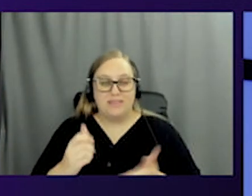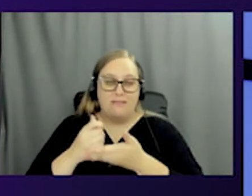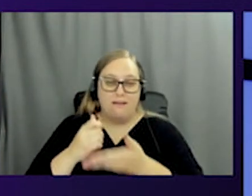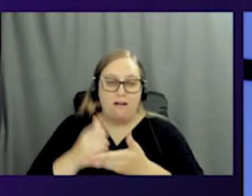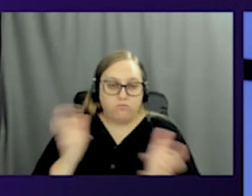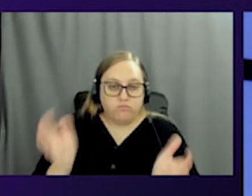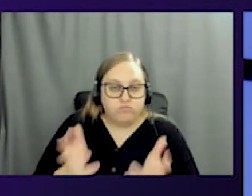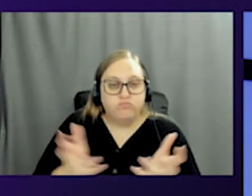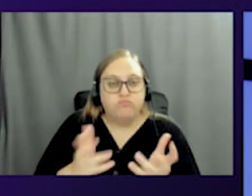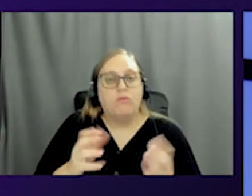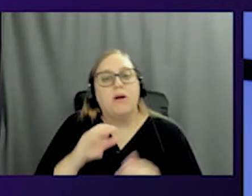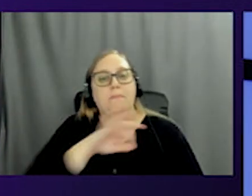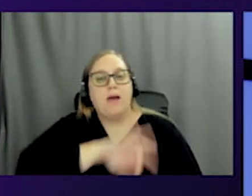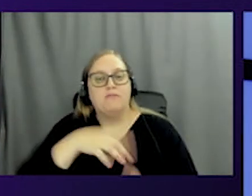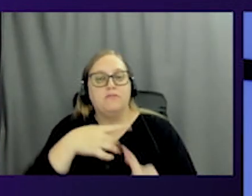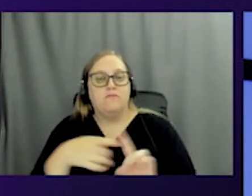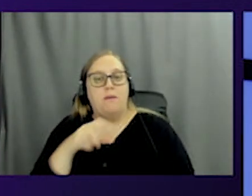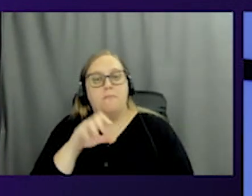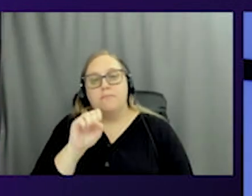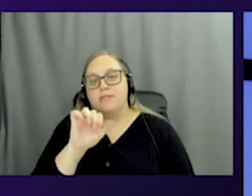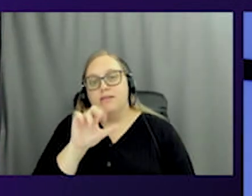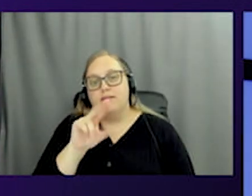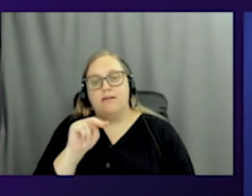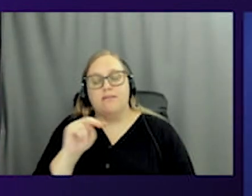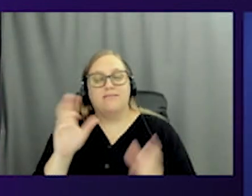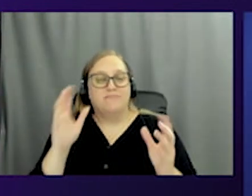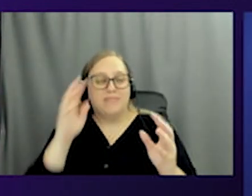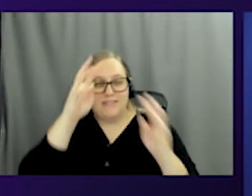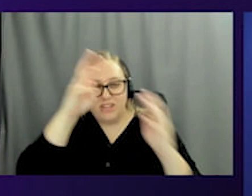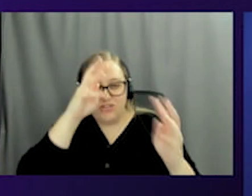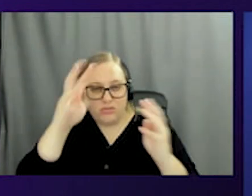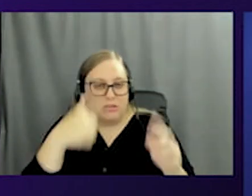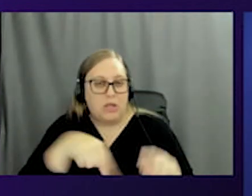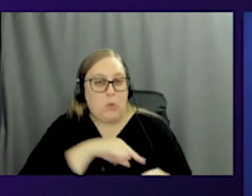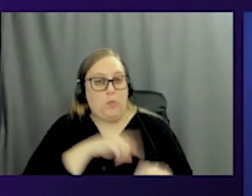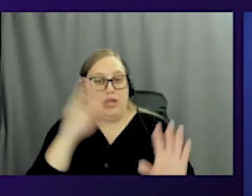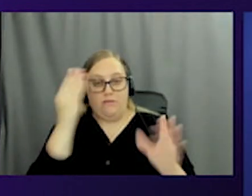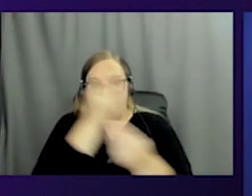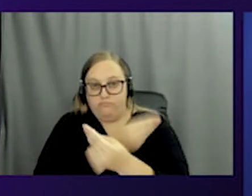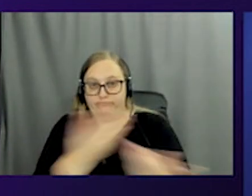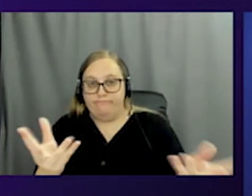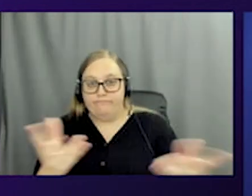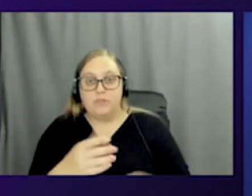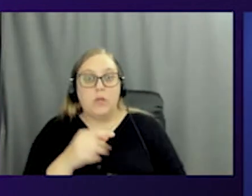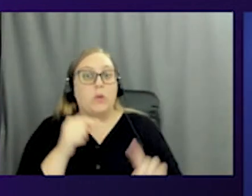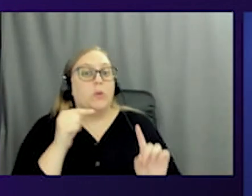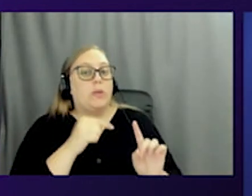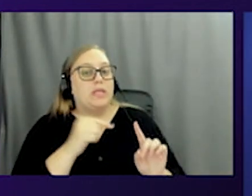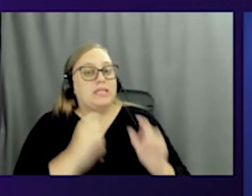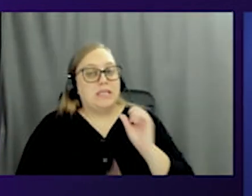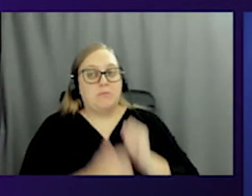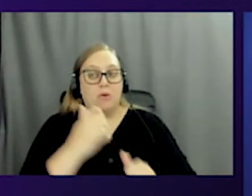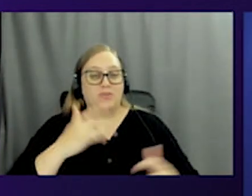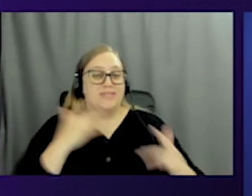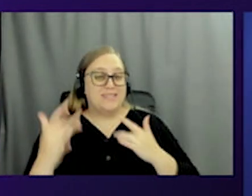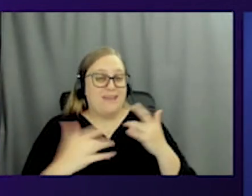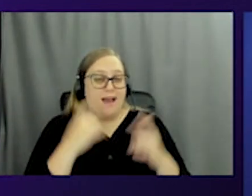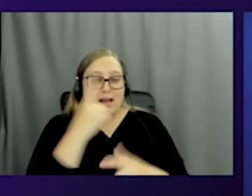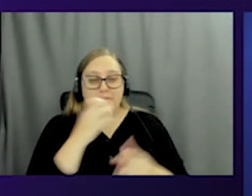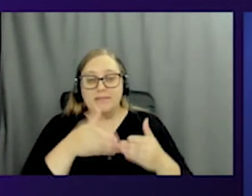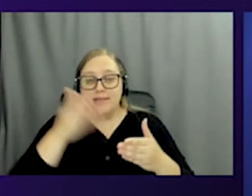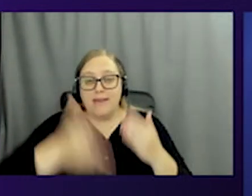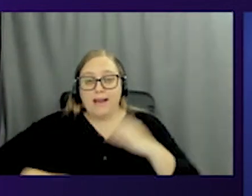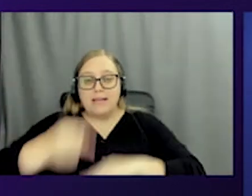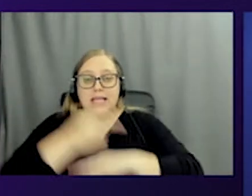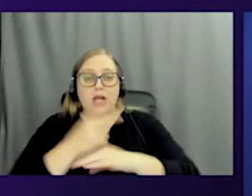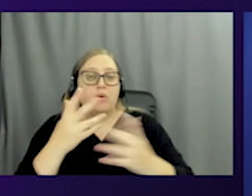silicon innovations that we've introduced. Barry? Yeah, this is the most exciting because at the end of the day, we want to see customers